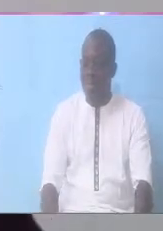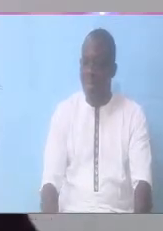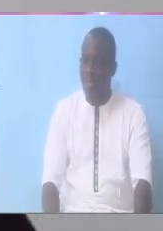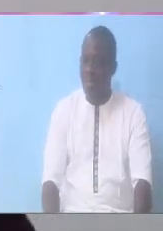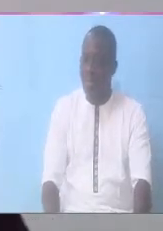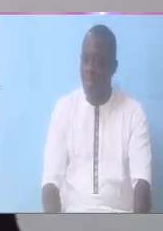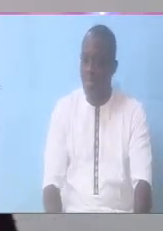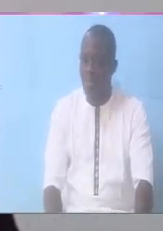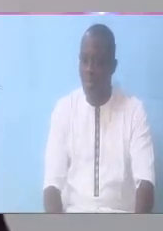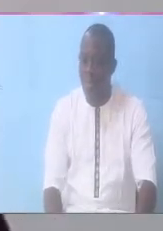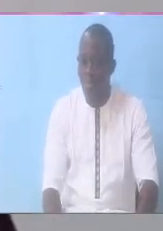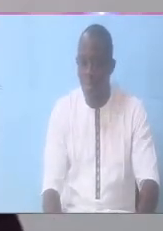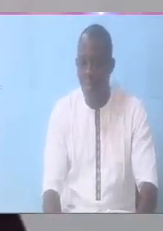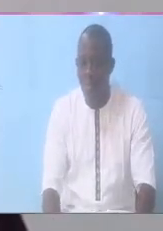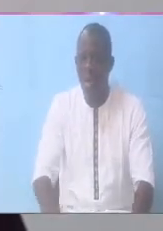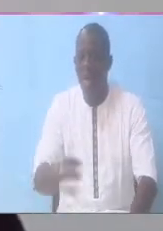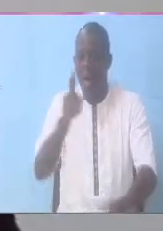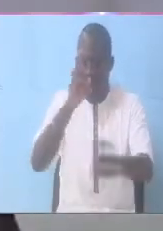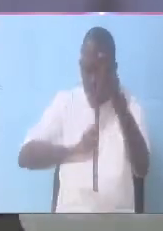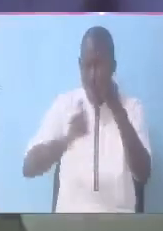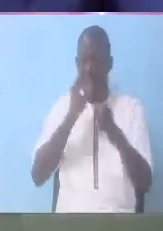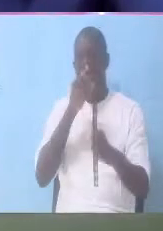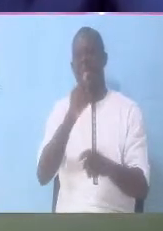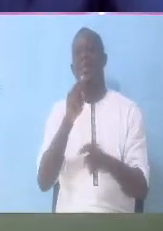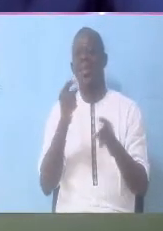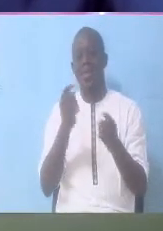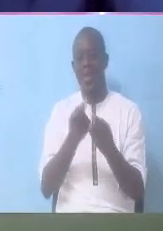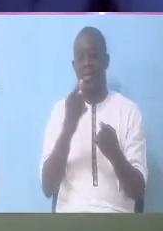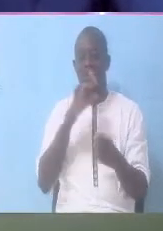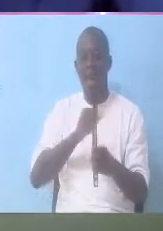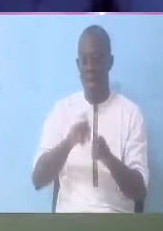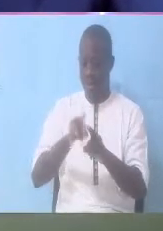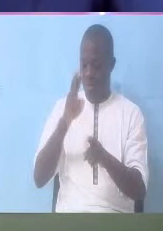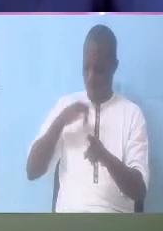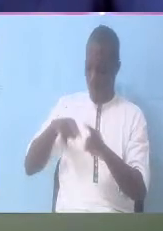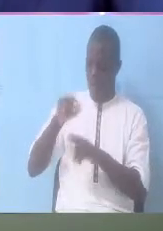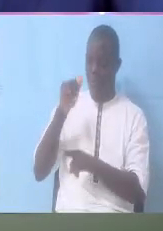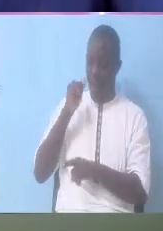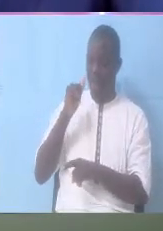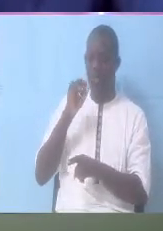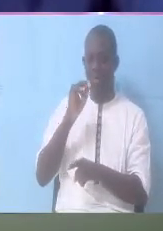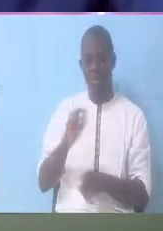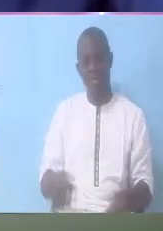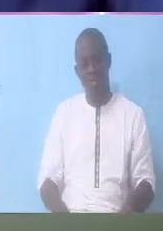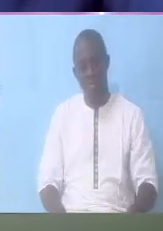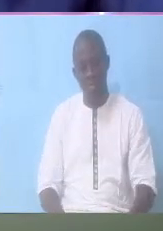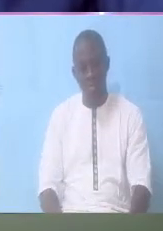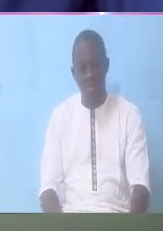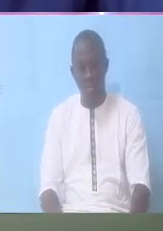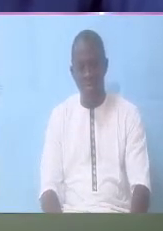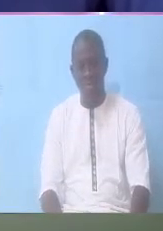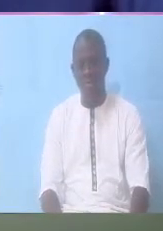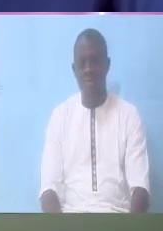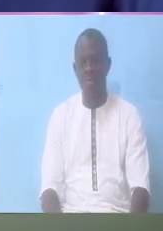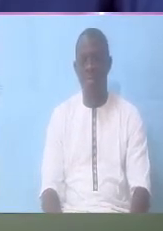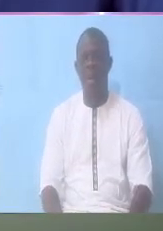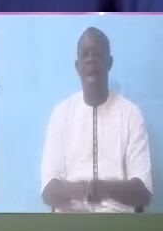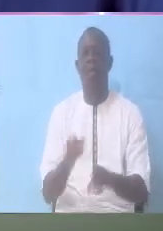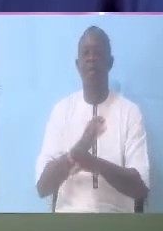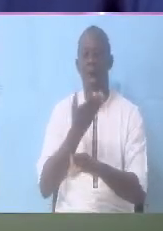Solo Bojan came with these people in a car. Could you go one step backwards? We were in Kanila having